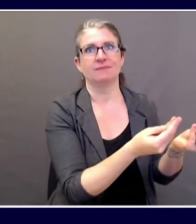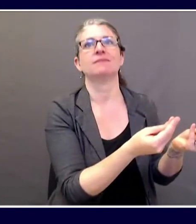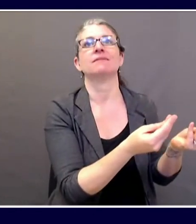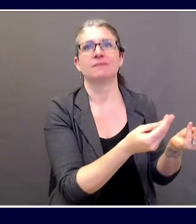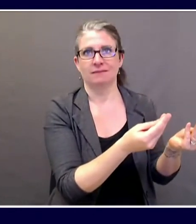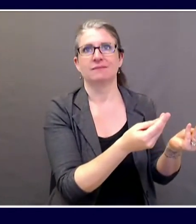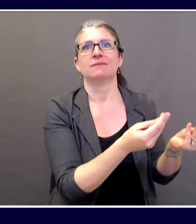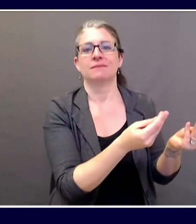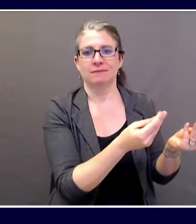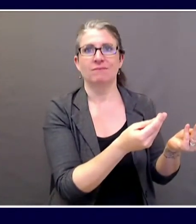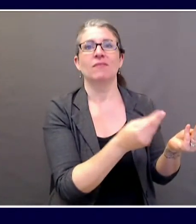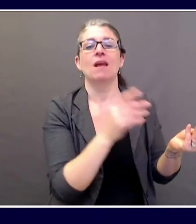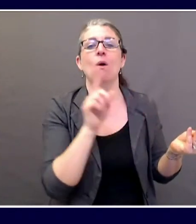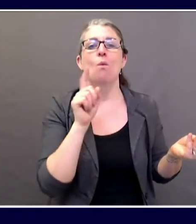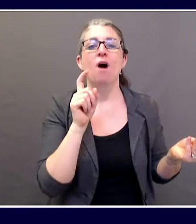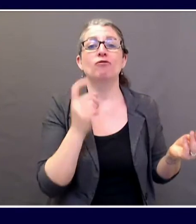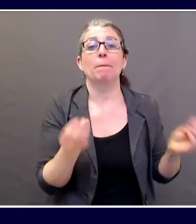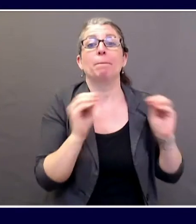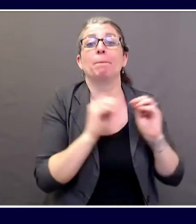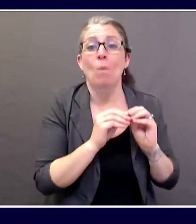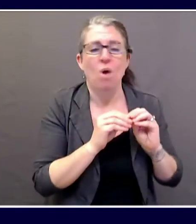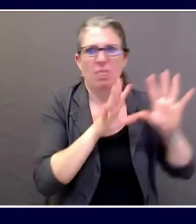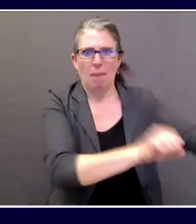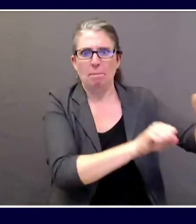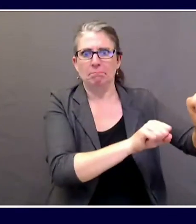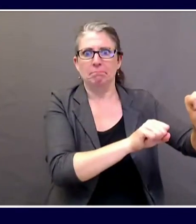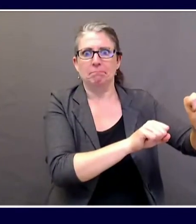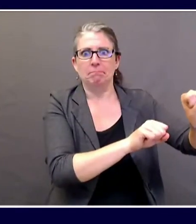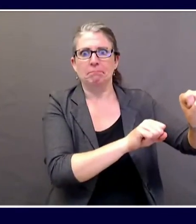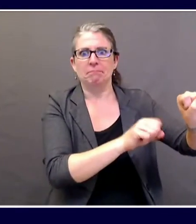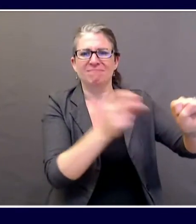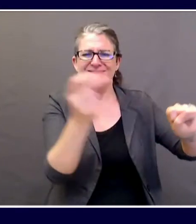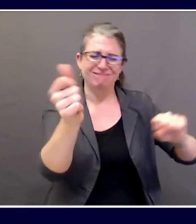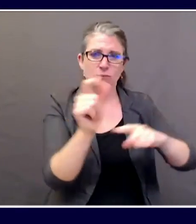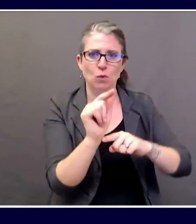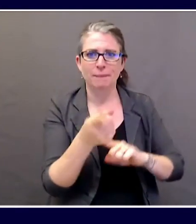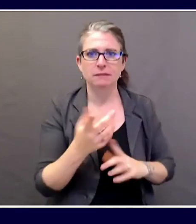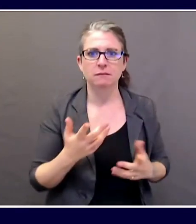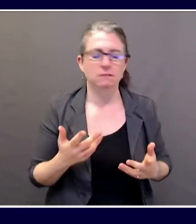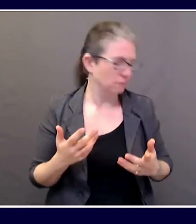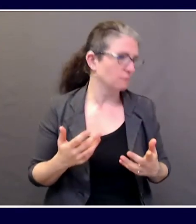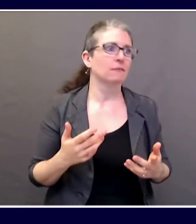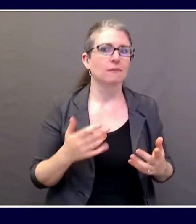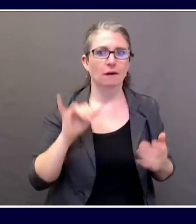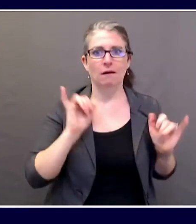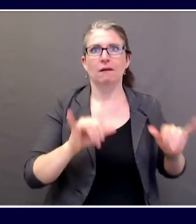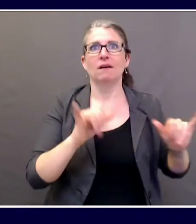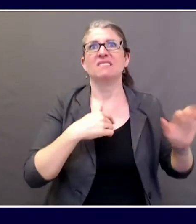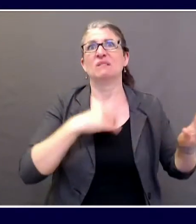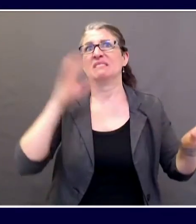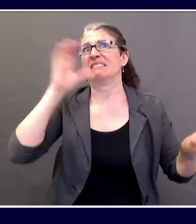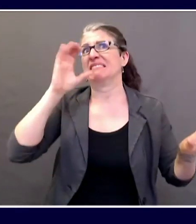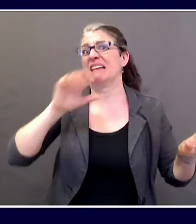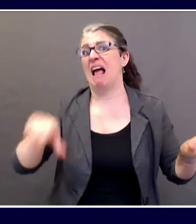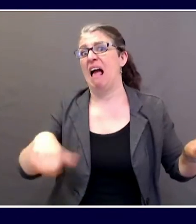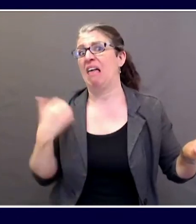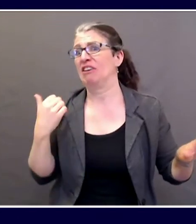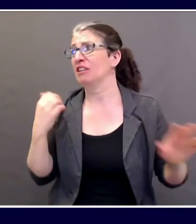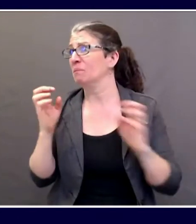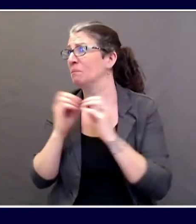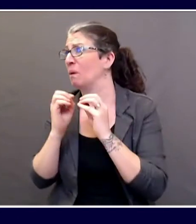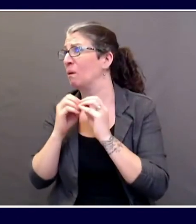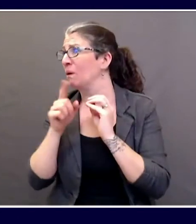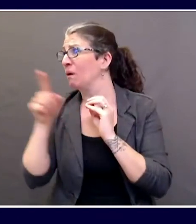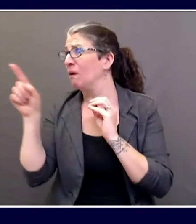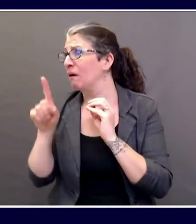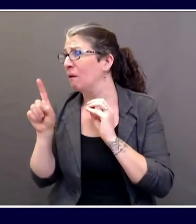We were able to get Chief Schools an extra 200 doses, and he administered them all on a day. Okay, my last kind of follow-up